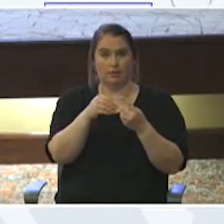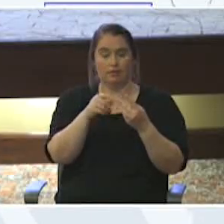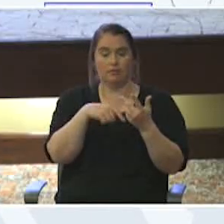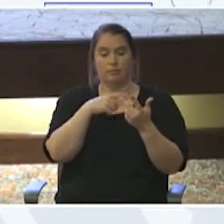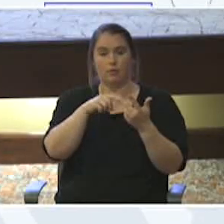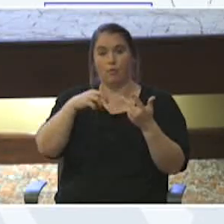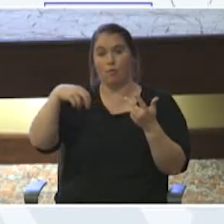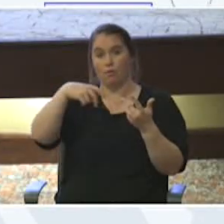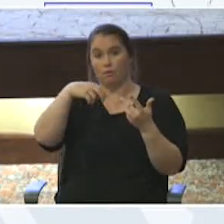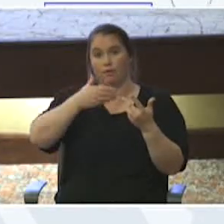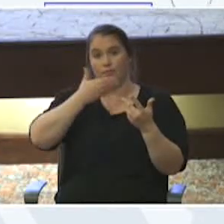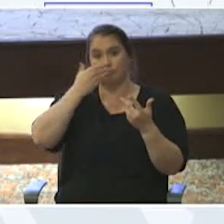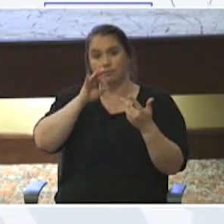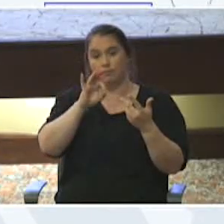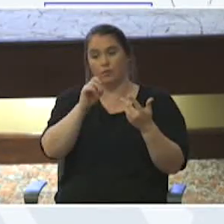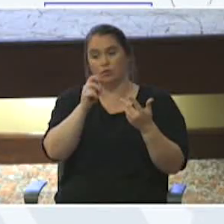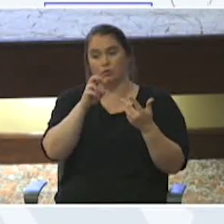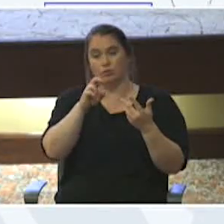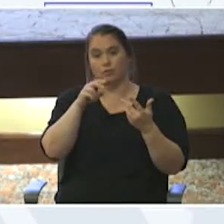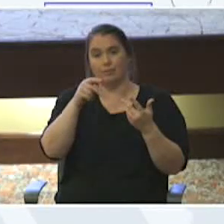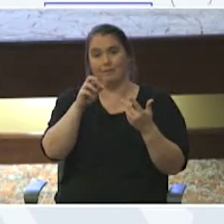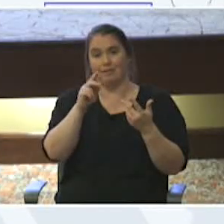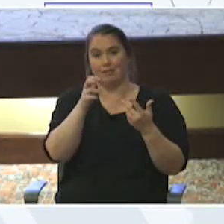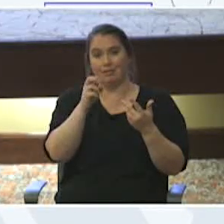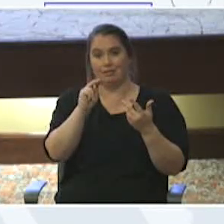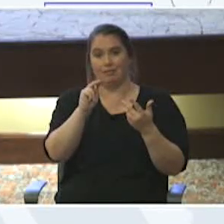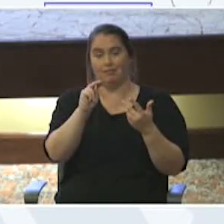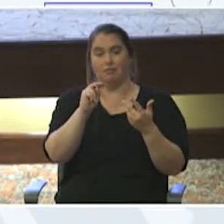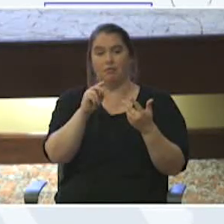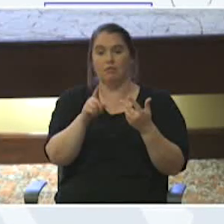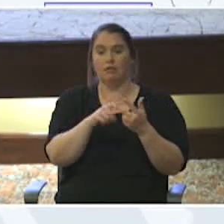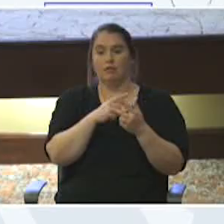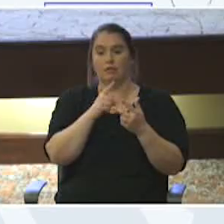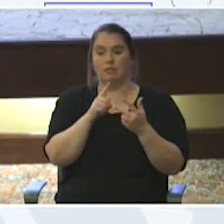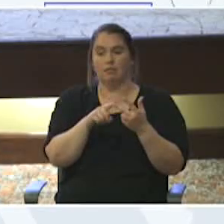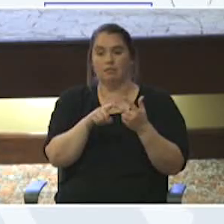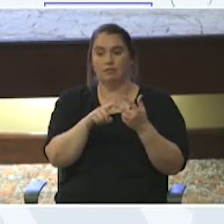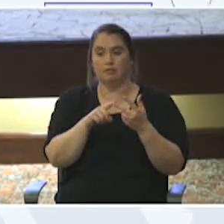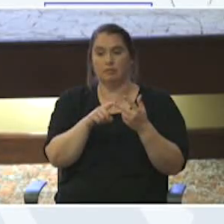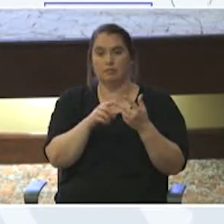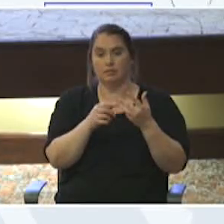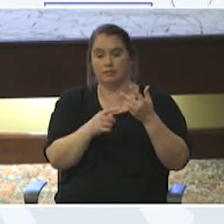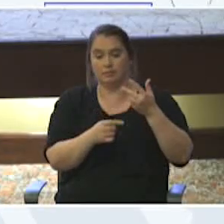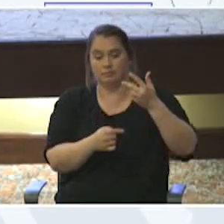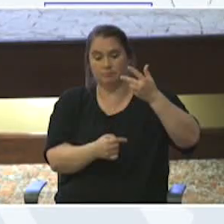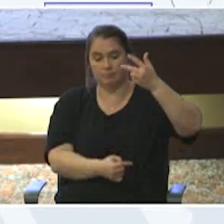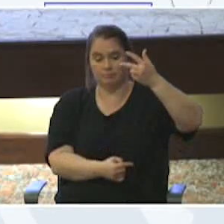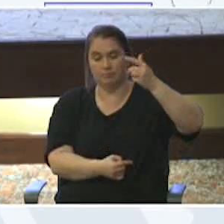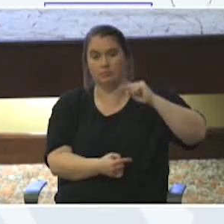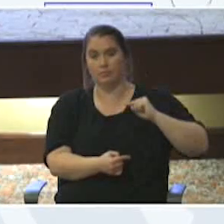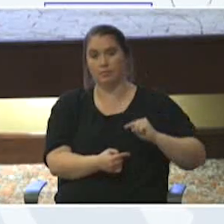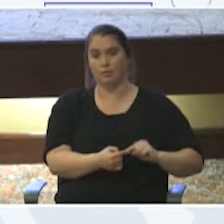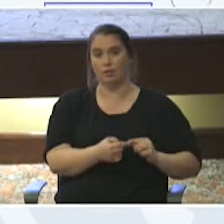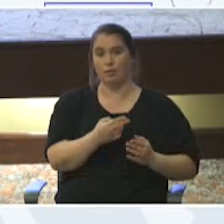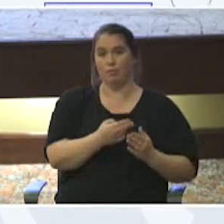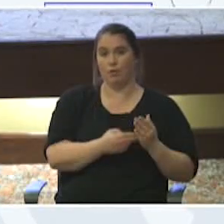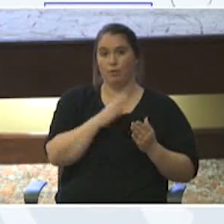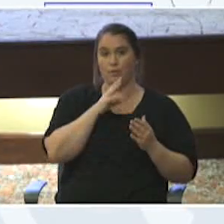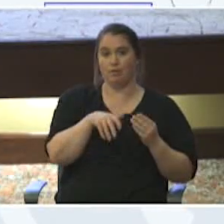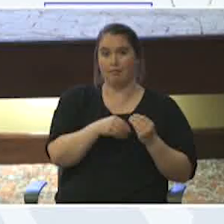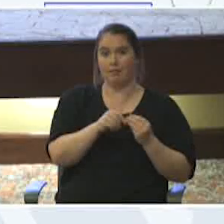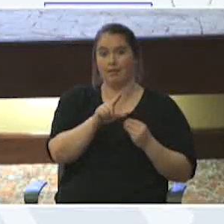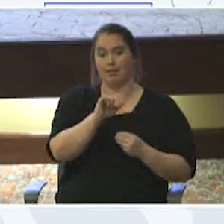Pavilion, and then skipping over to both edges of the interstate, adding limestone